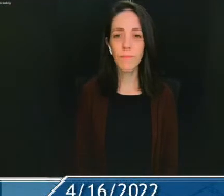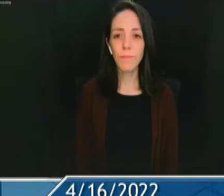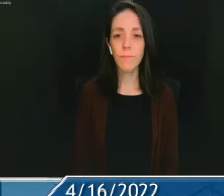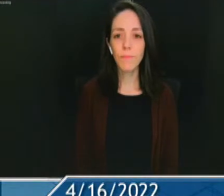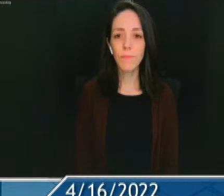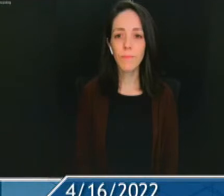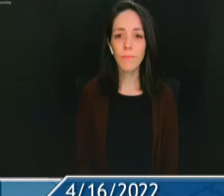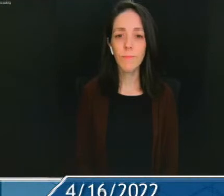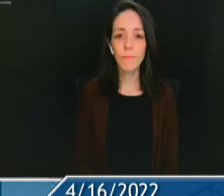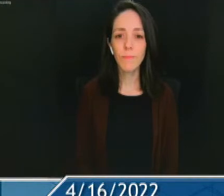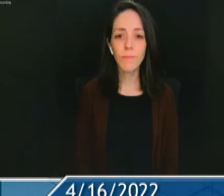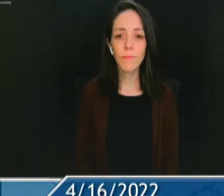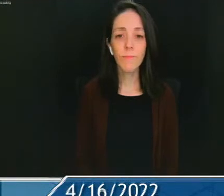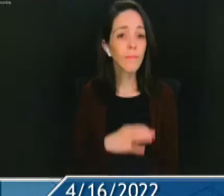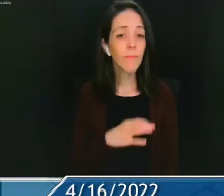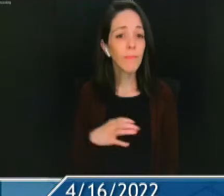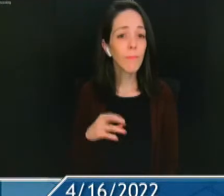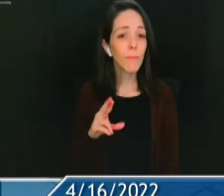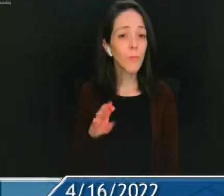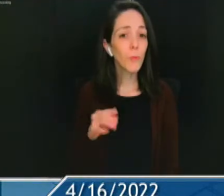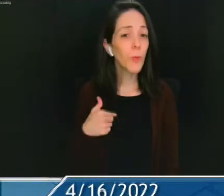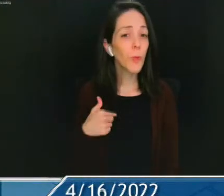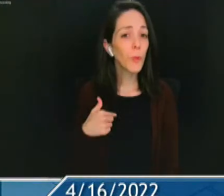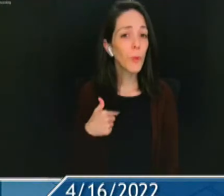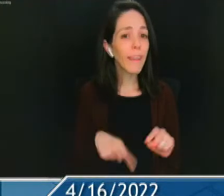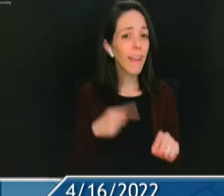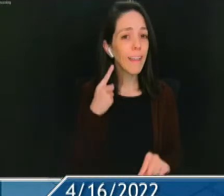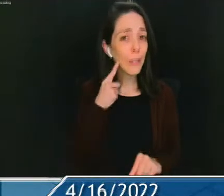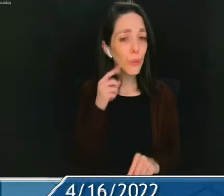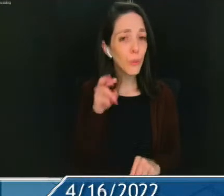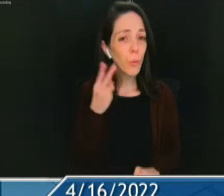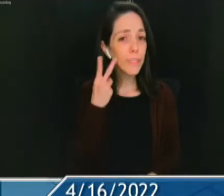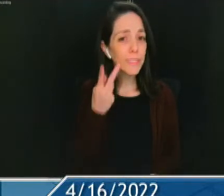Commissioner Rubio, we can't hear you or see you.